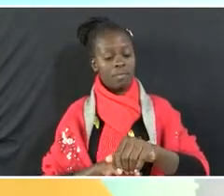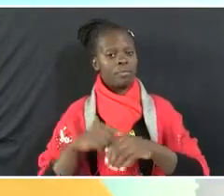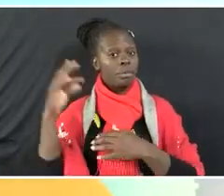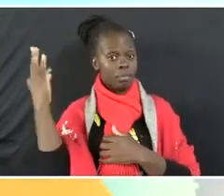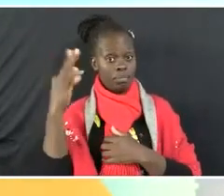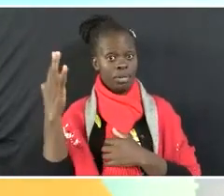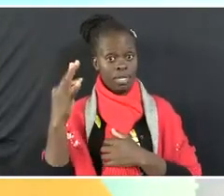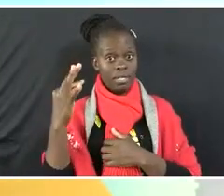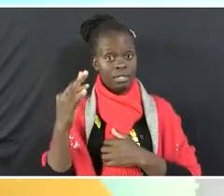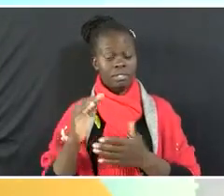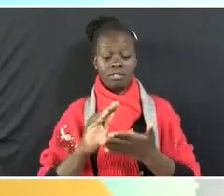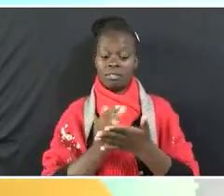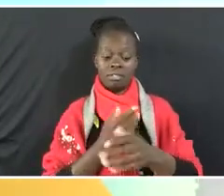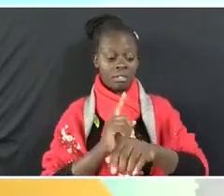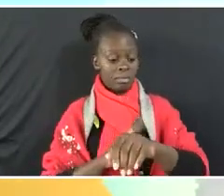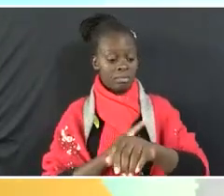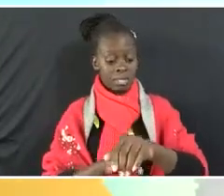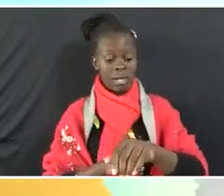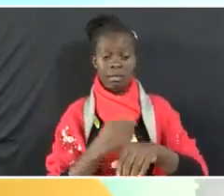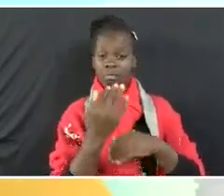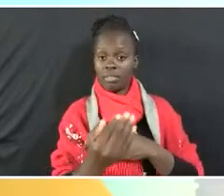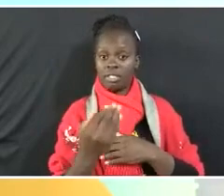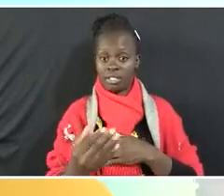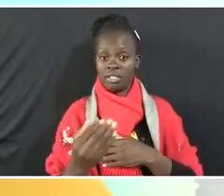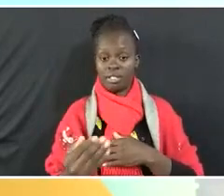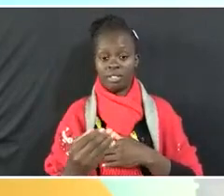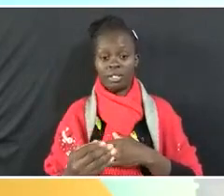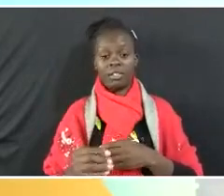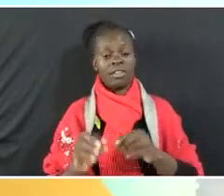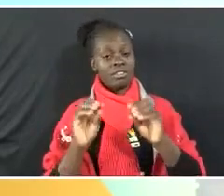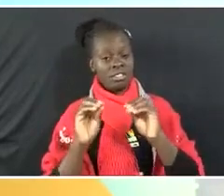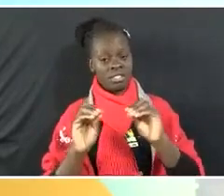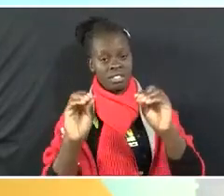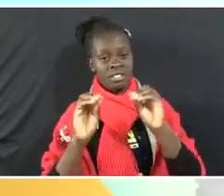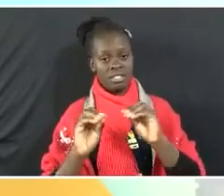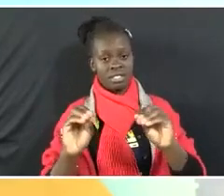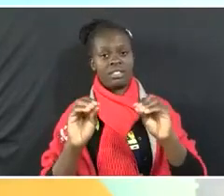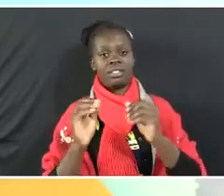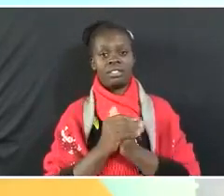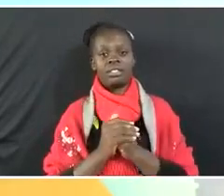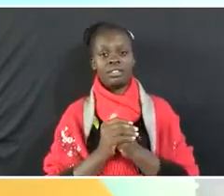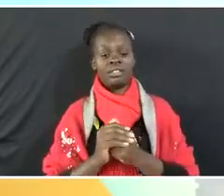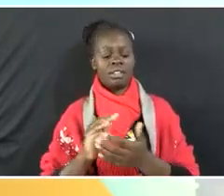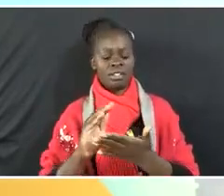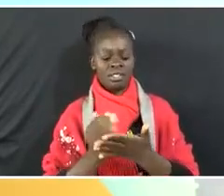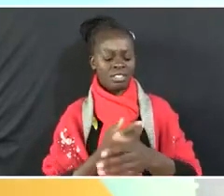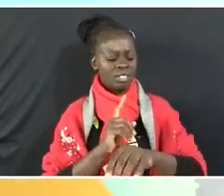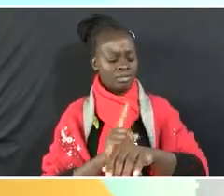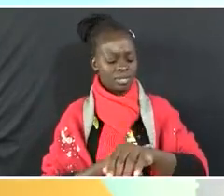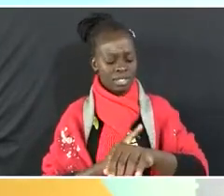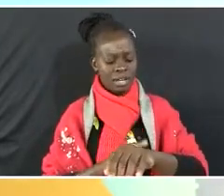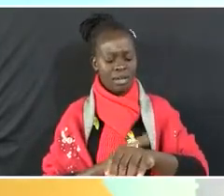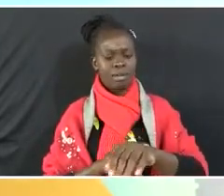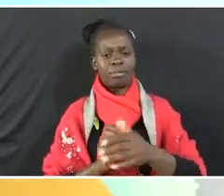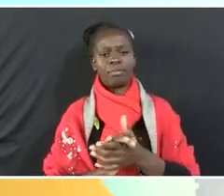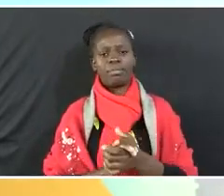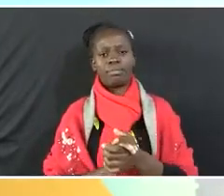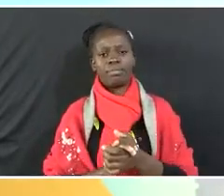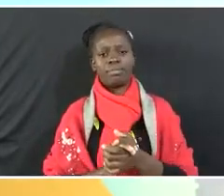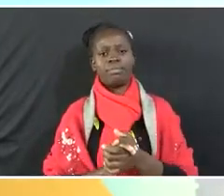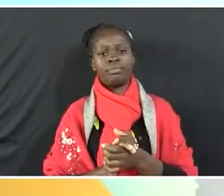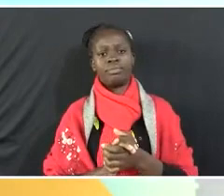children for children's class because Newlife has a wonderful children ministry. So I come for children's class, then I go to preach